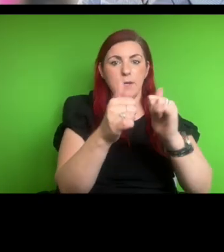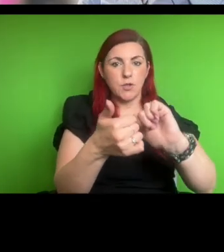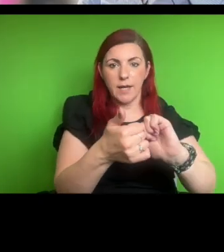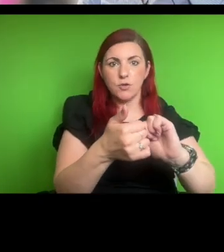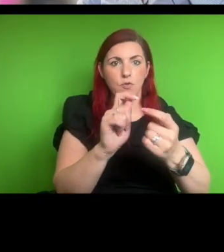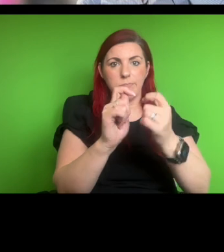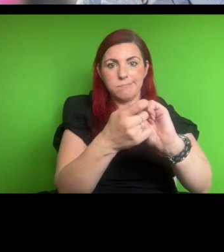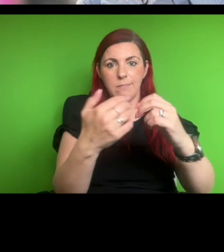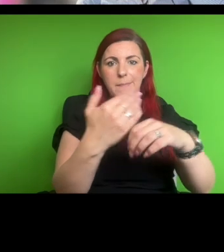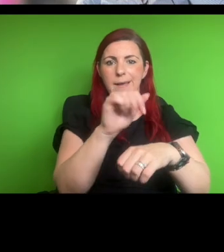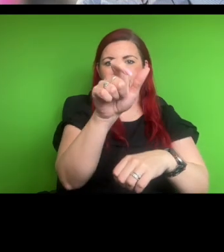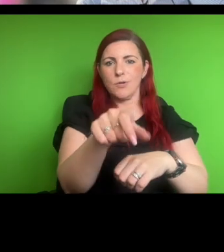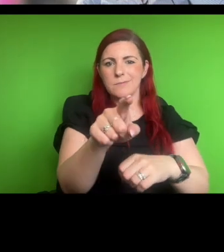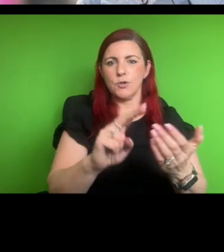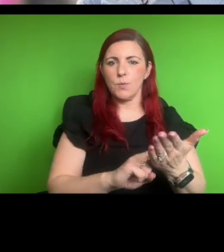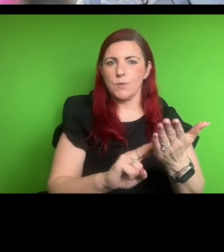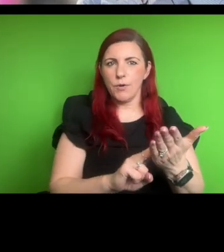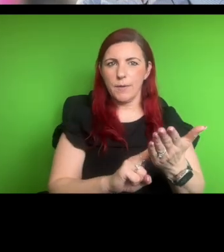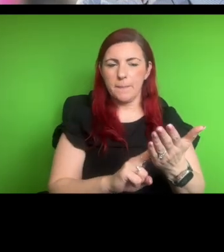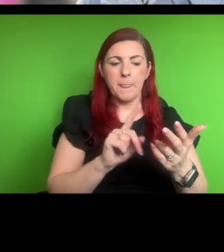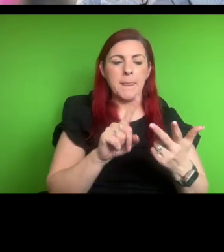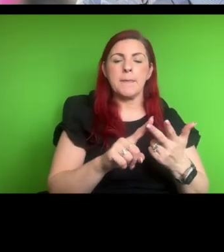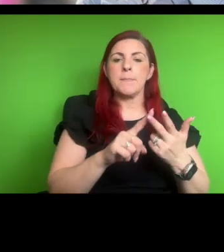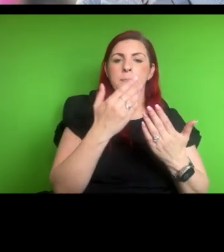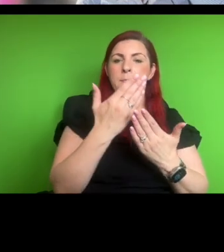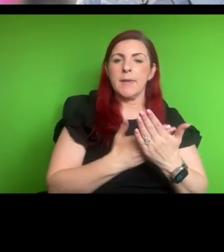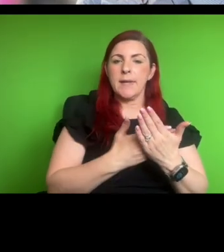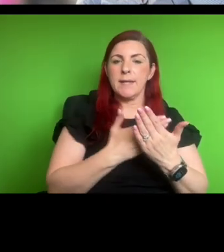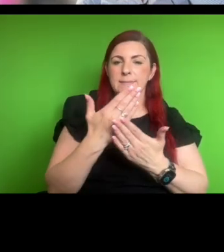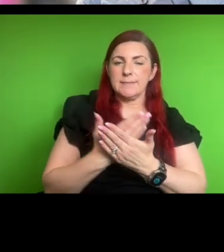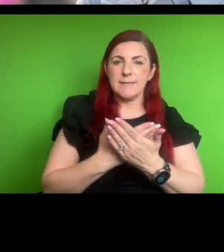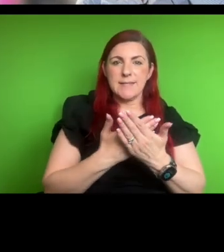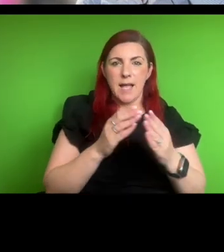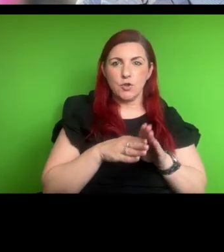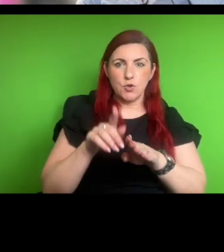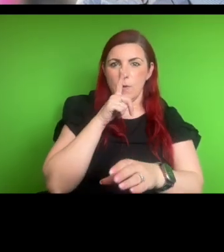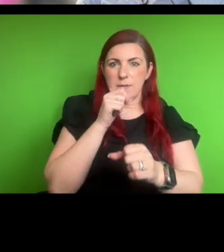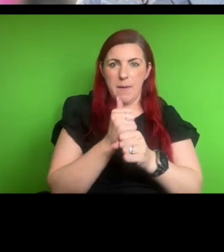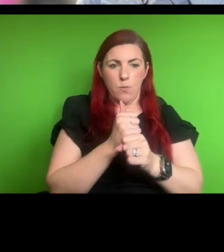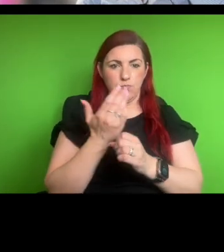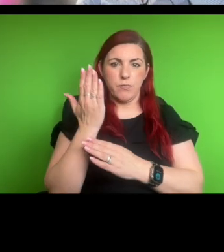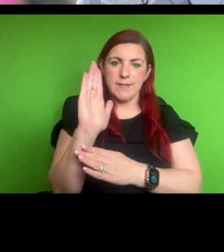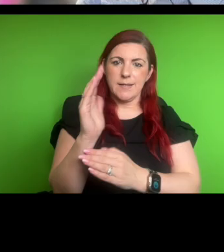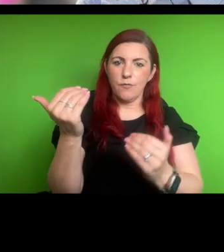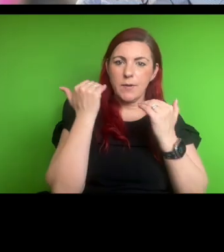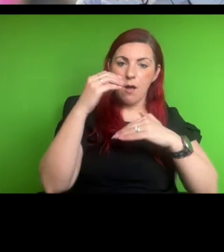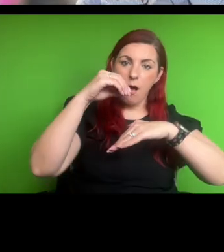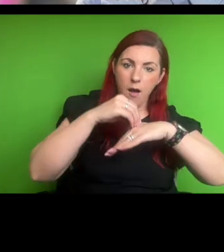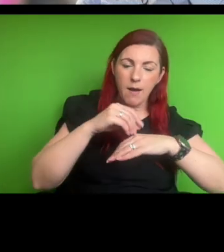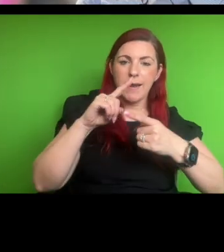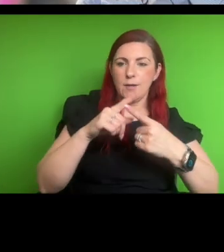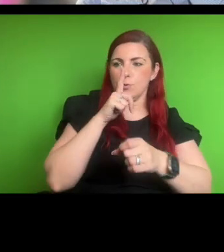out requirements for the presentation of information on and about products and services in visual,